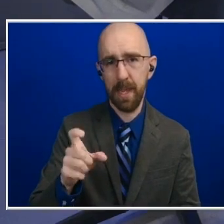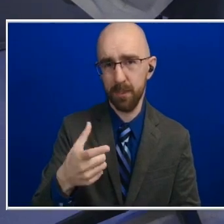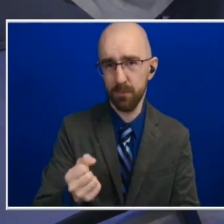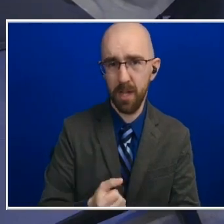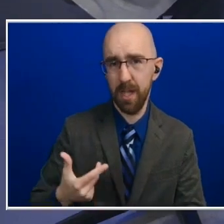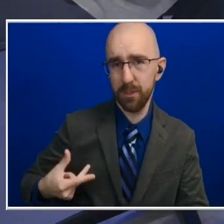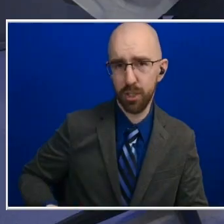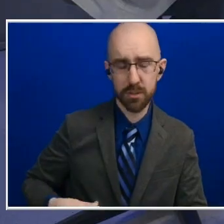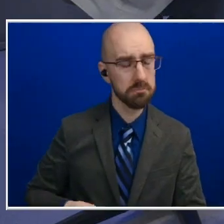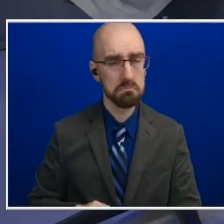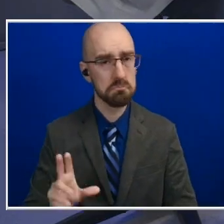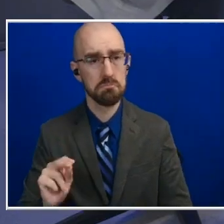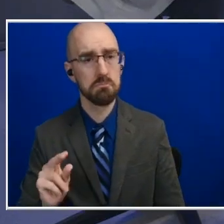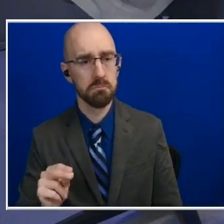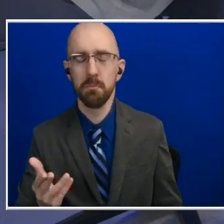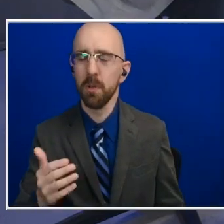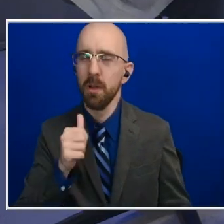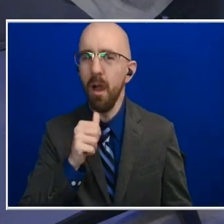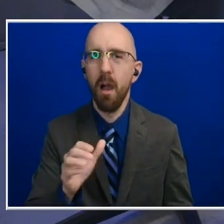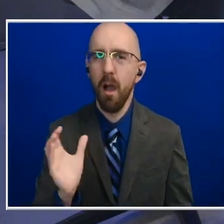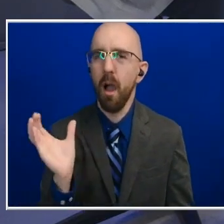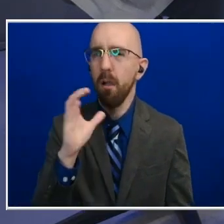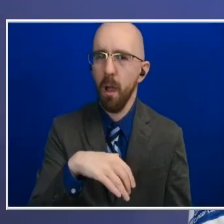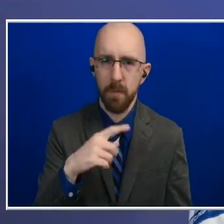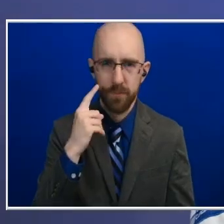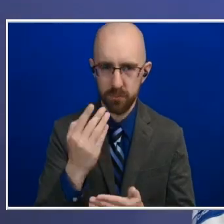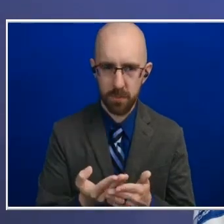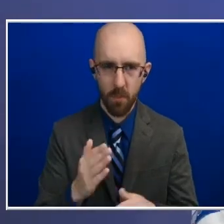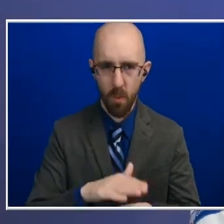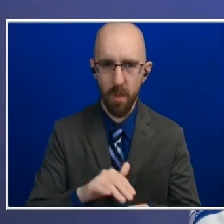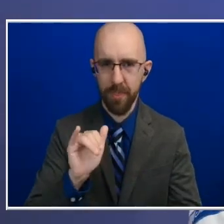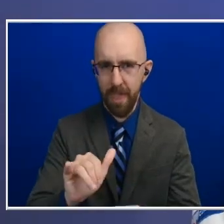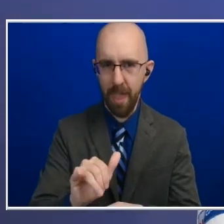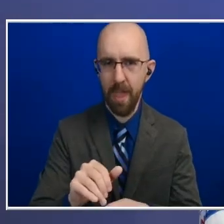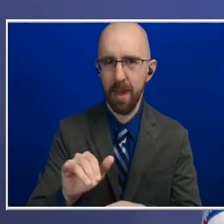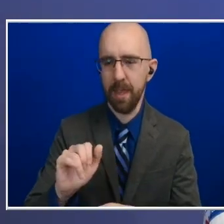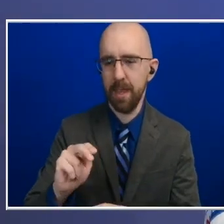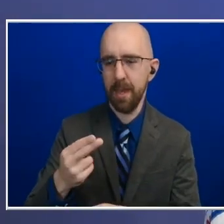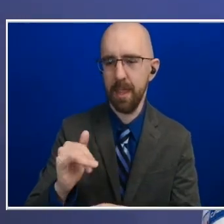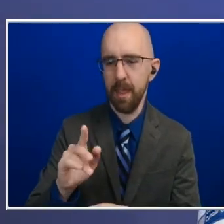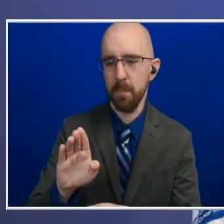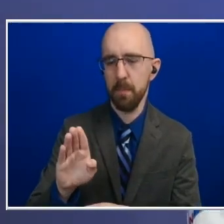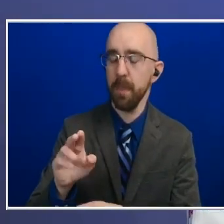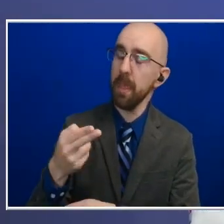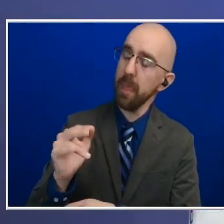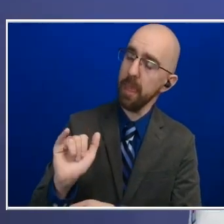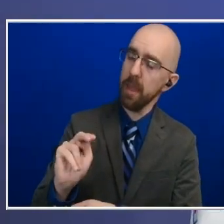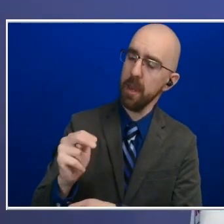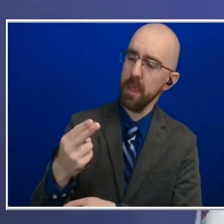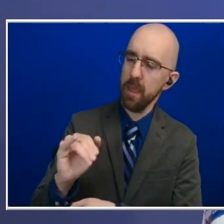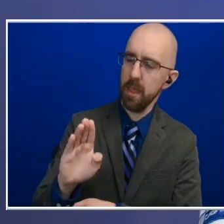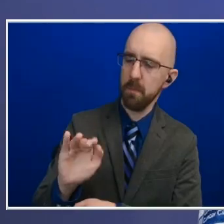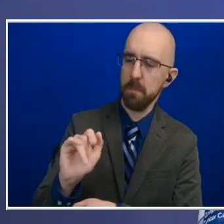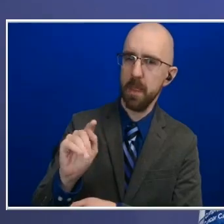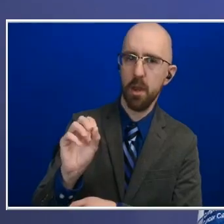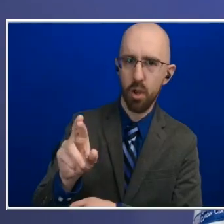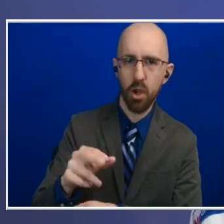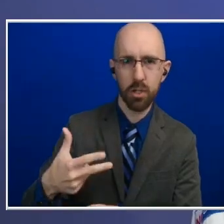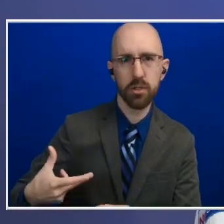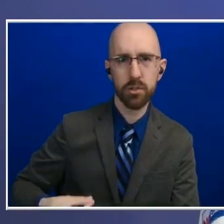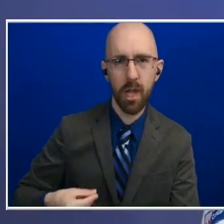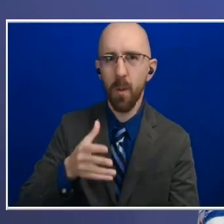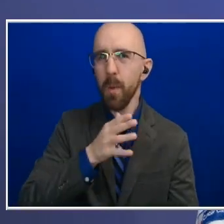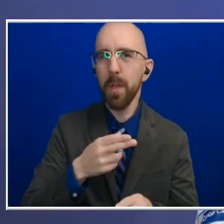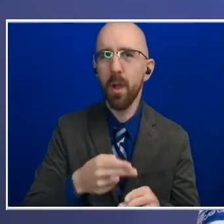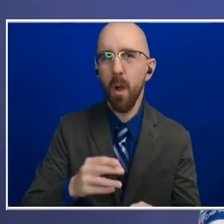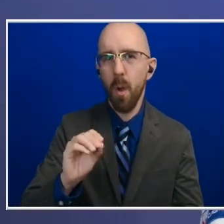it wouldn't have been uncommon for somebody on an aromatase inhibitor to also get a shot that in women we call ovarian suppression. We also use